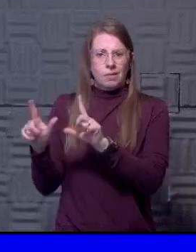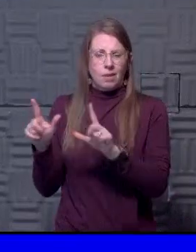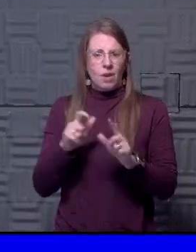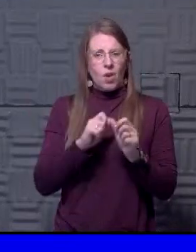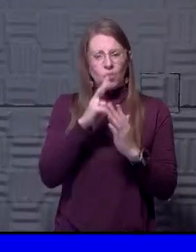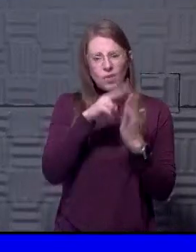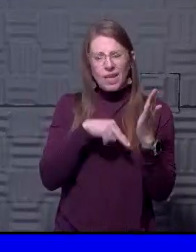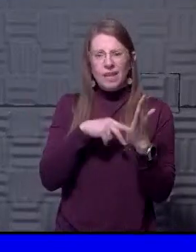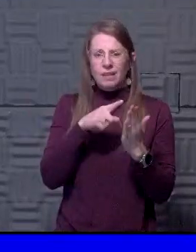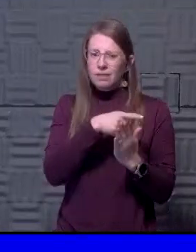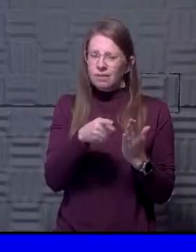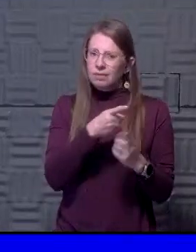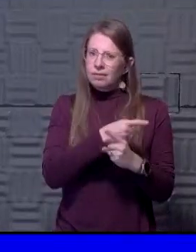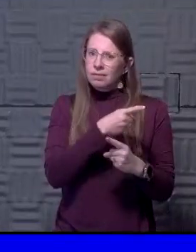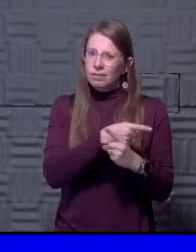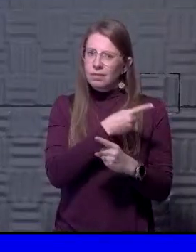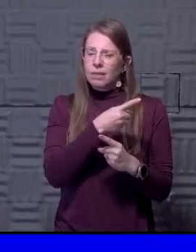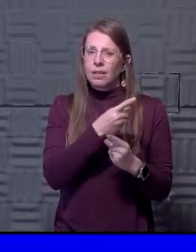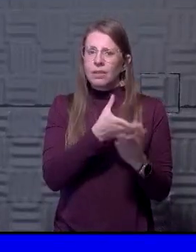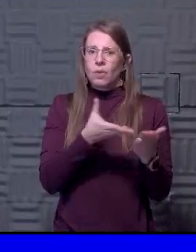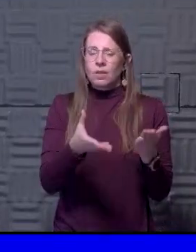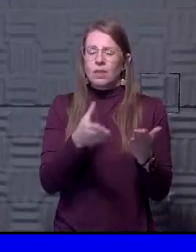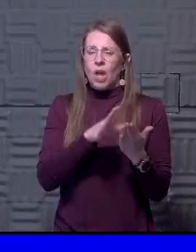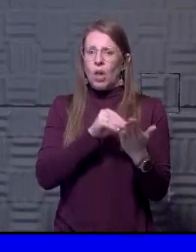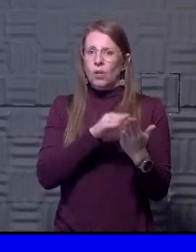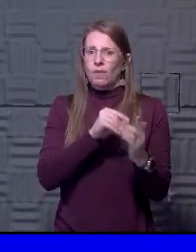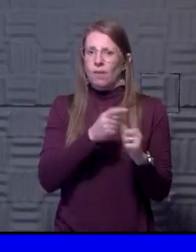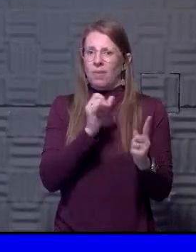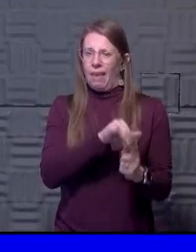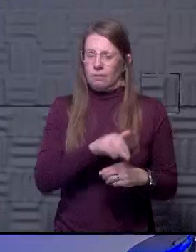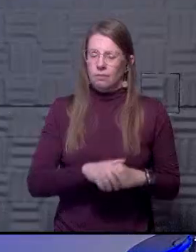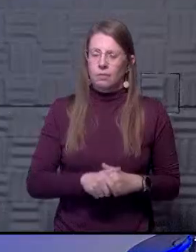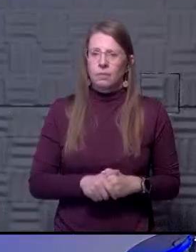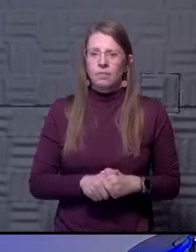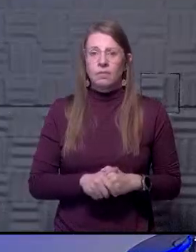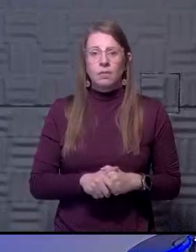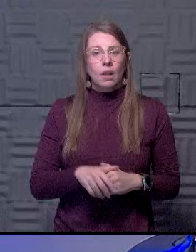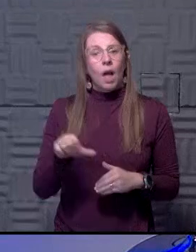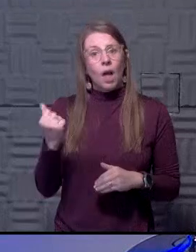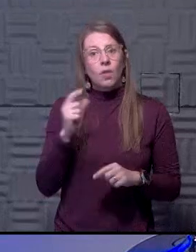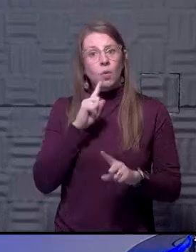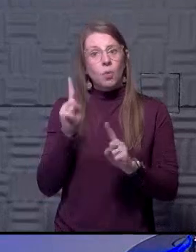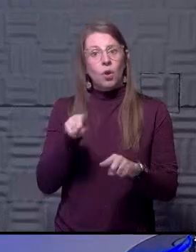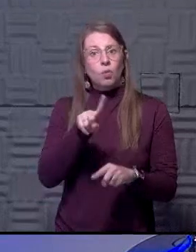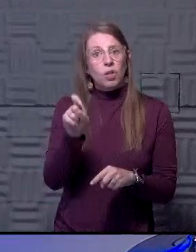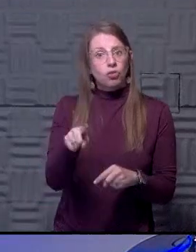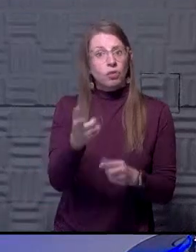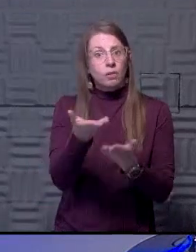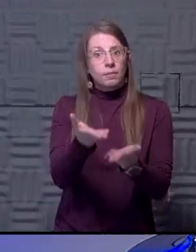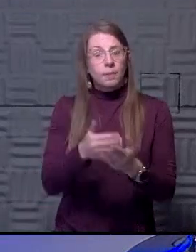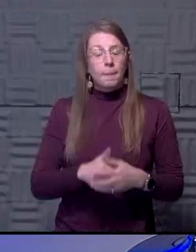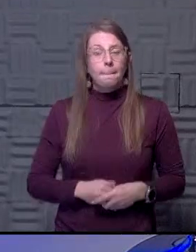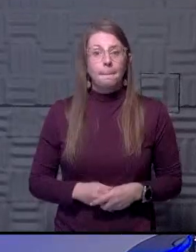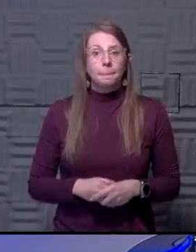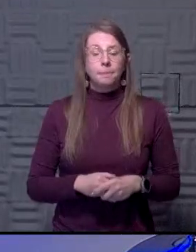So just understand what the question is and try to find those sources of truth. Let's see if there's any other reporter questions out there. Hey,